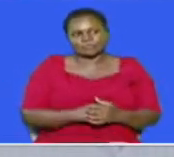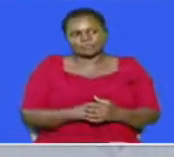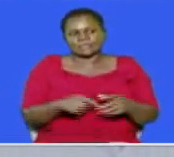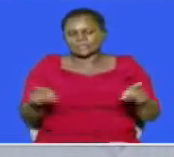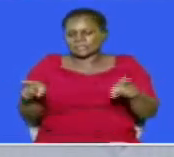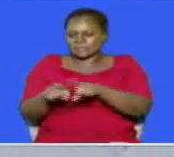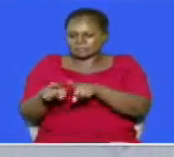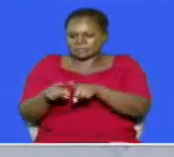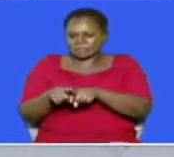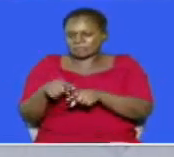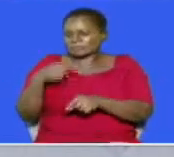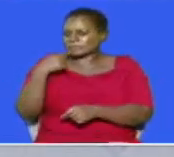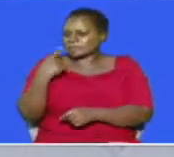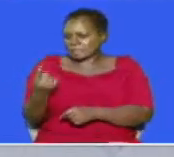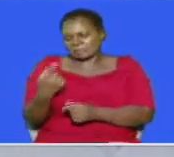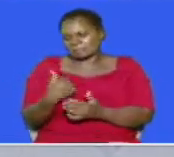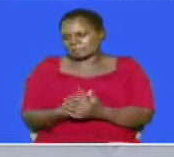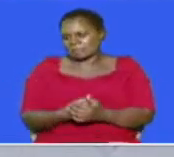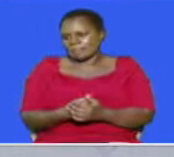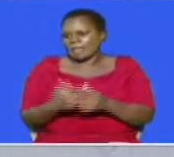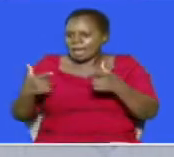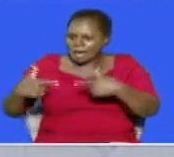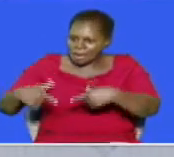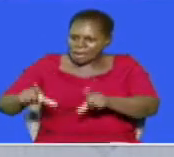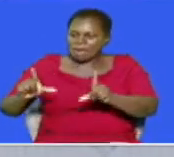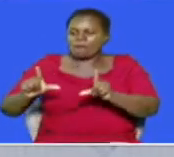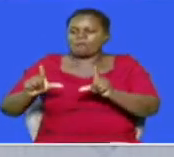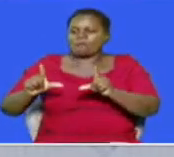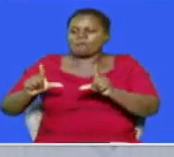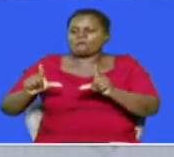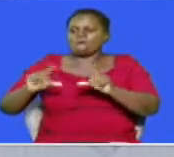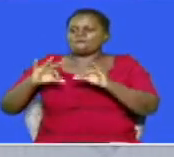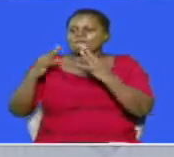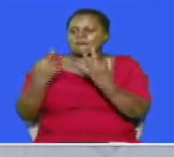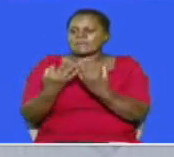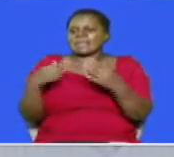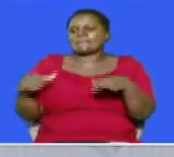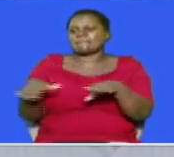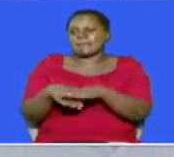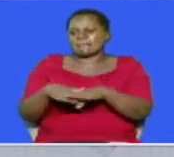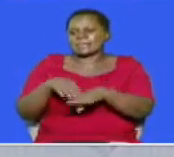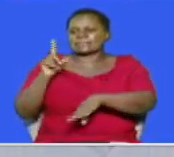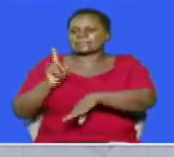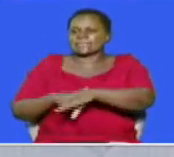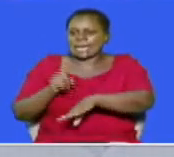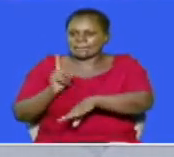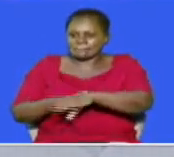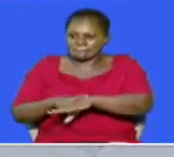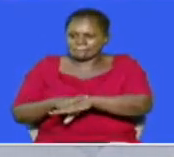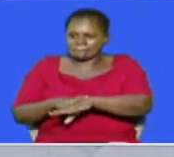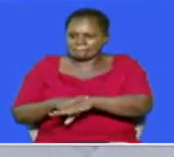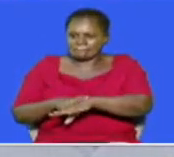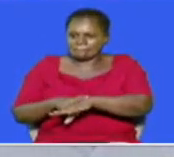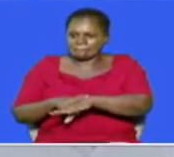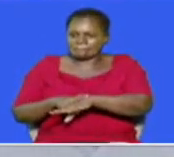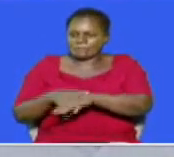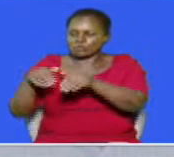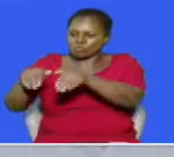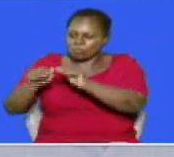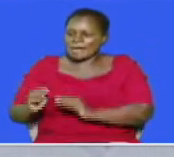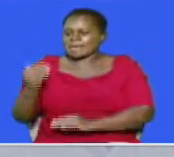the DCI headquarters to give time to this family to bury their